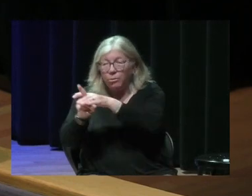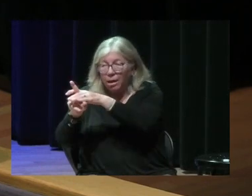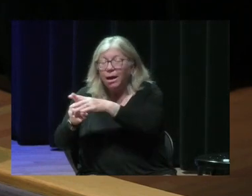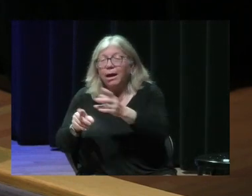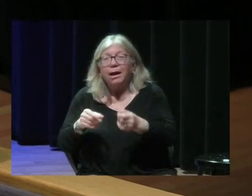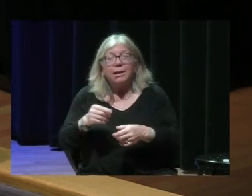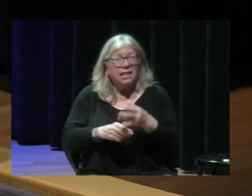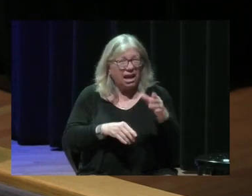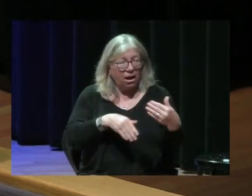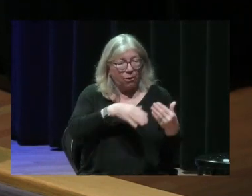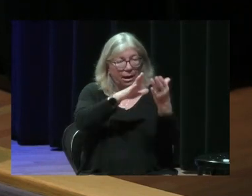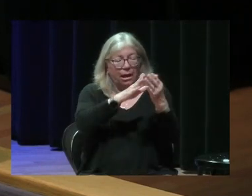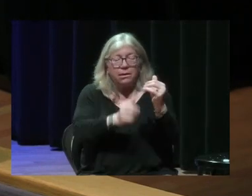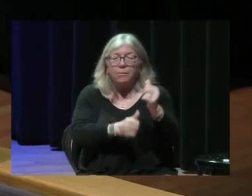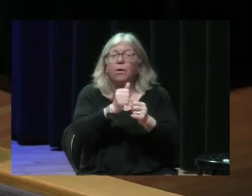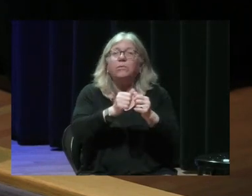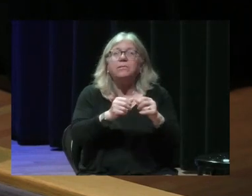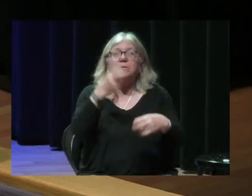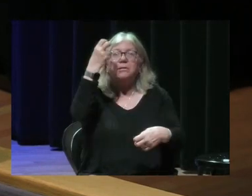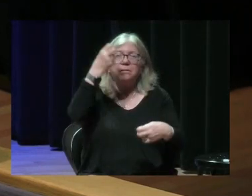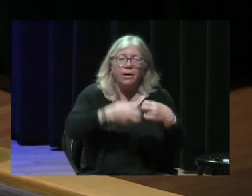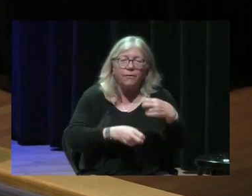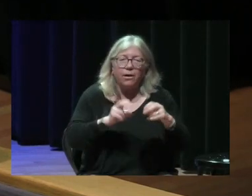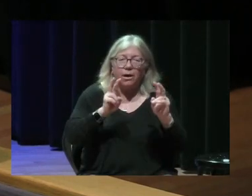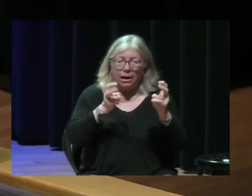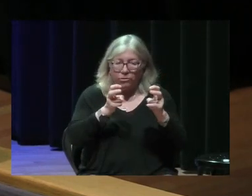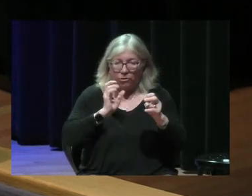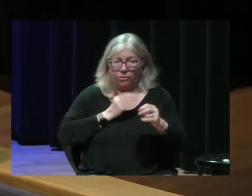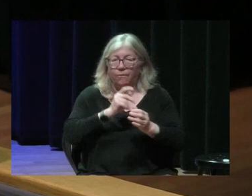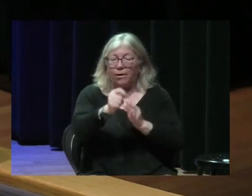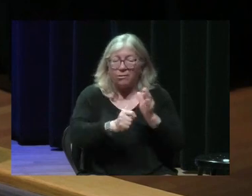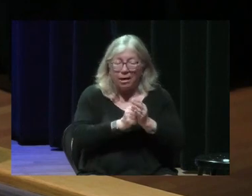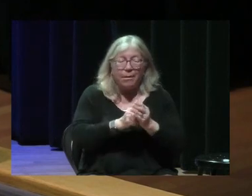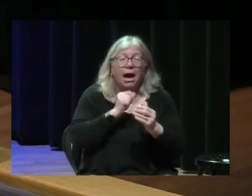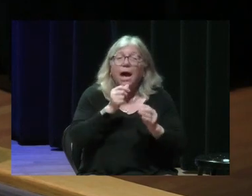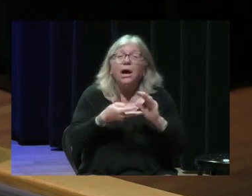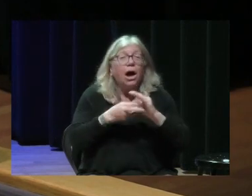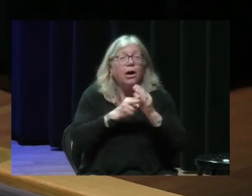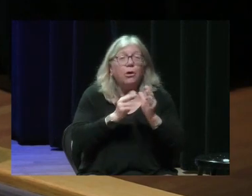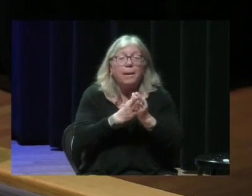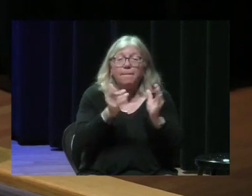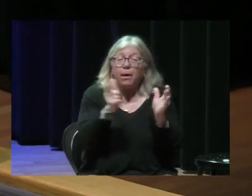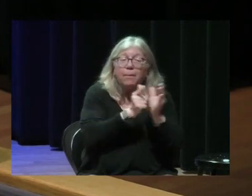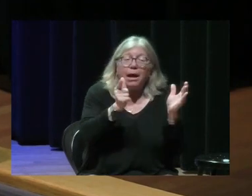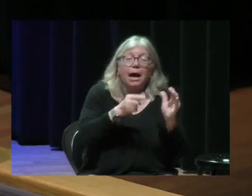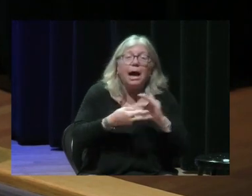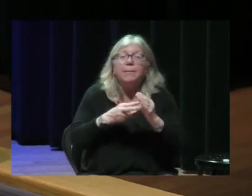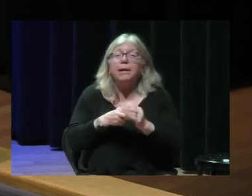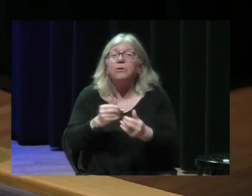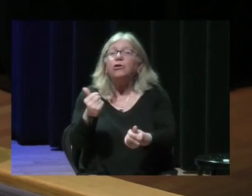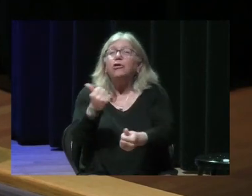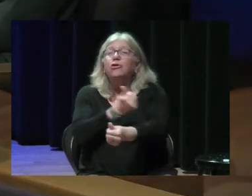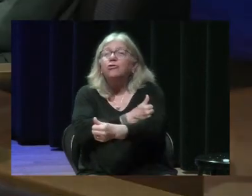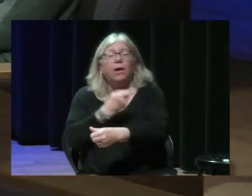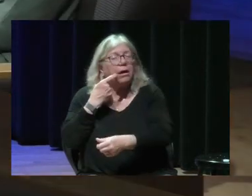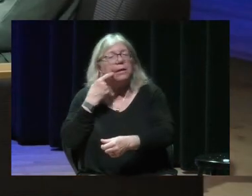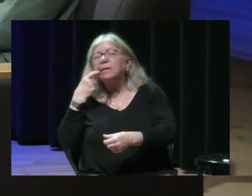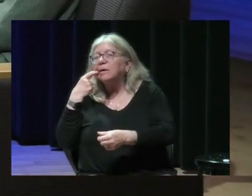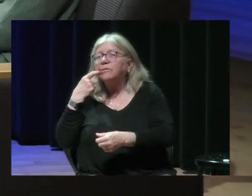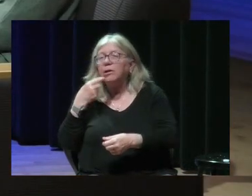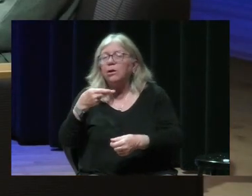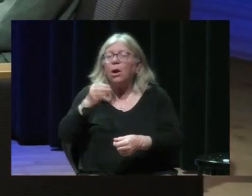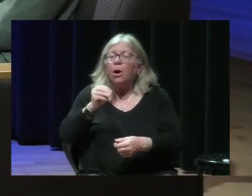most difficult issues of our time, and I don't mean book bans. I mean drug addiction. I mean homelessness. I mean